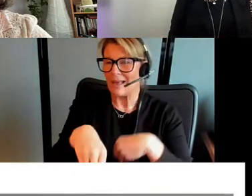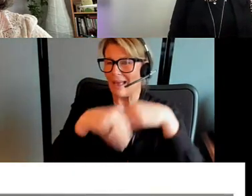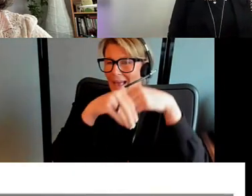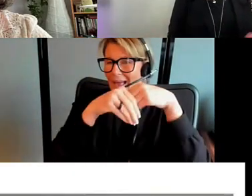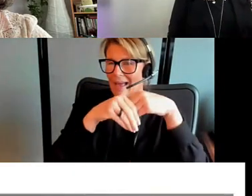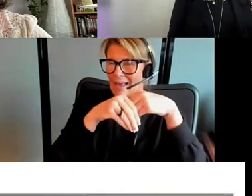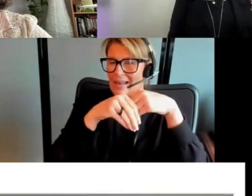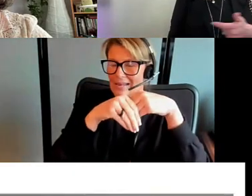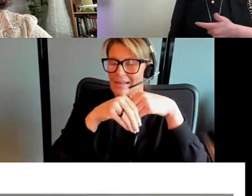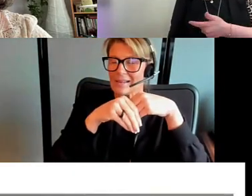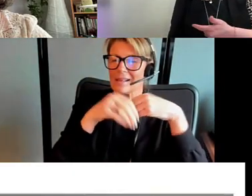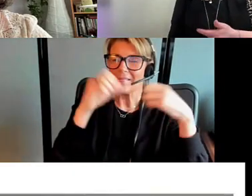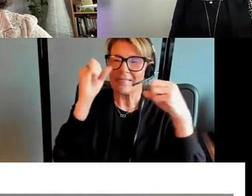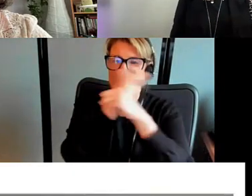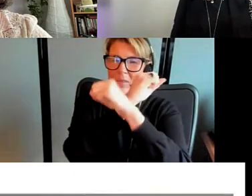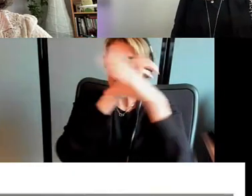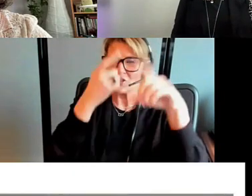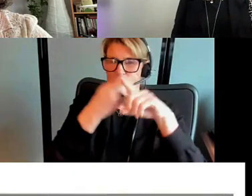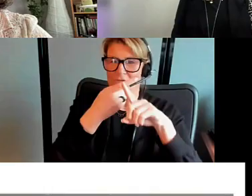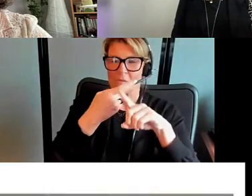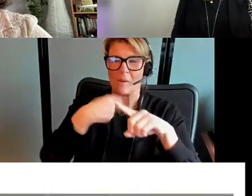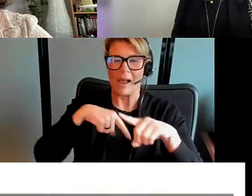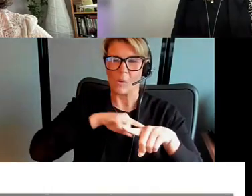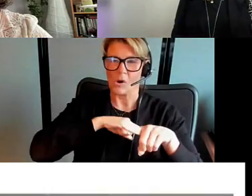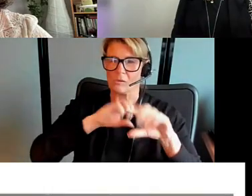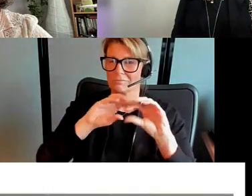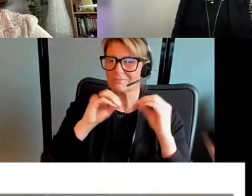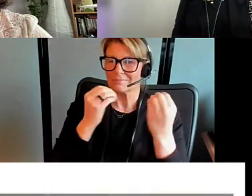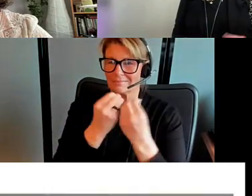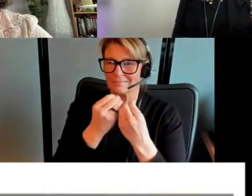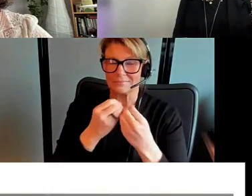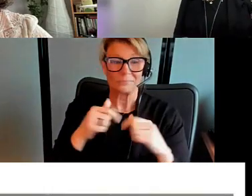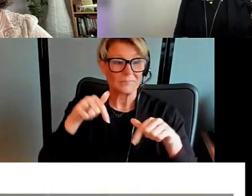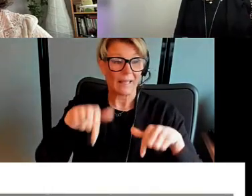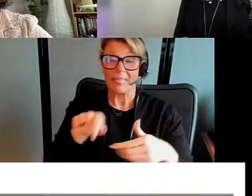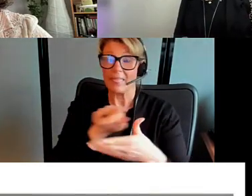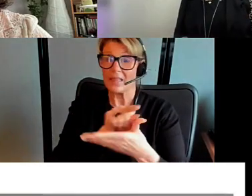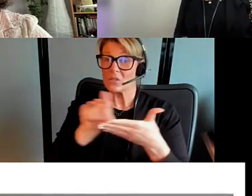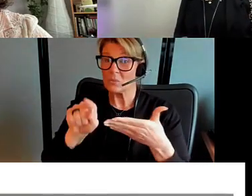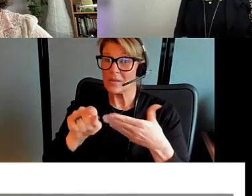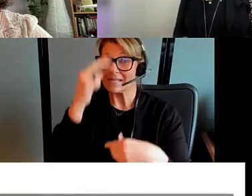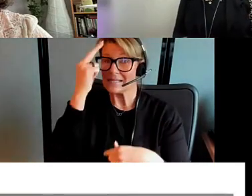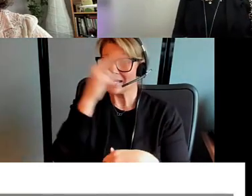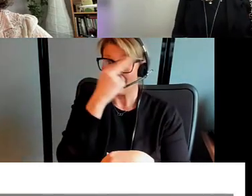mission vision. This week, for us, it's Catholic Education Week